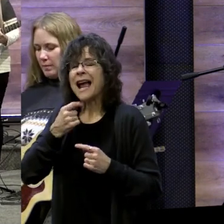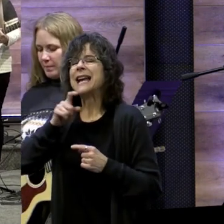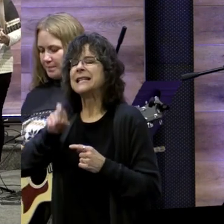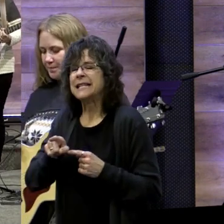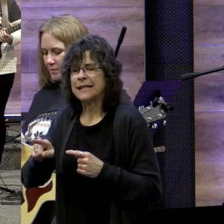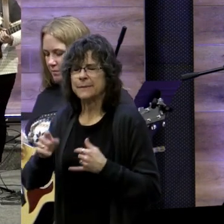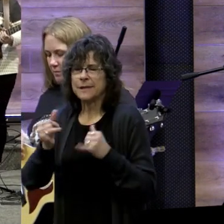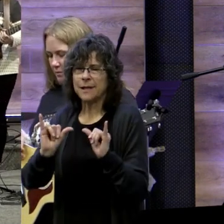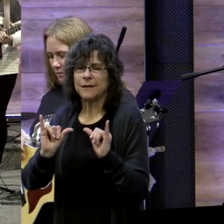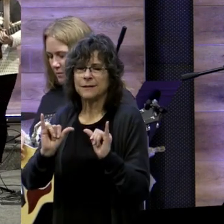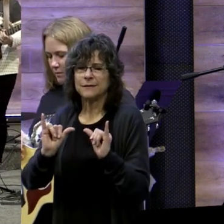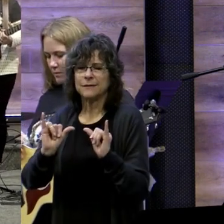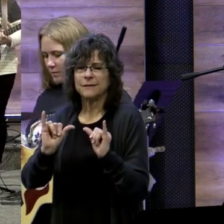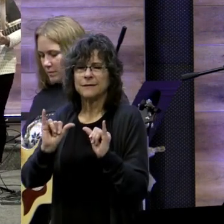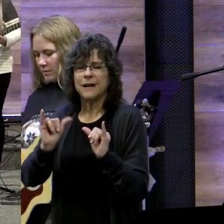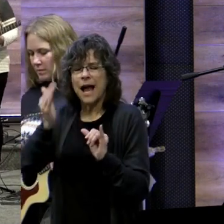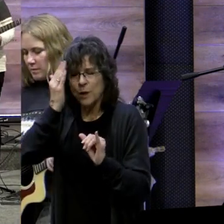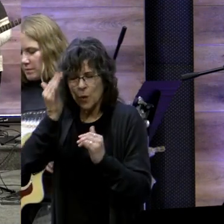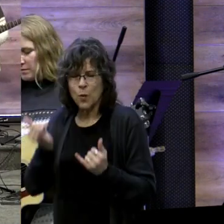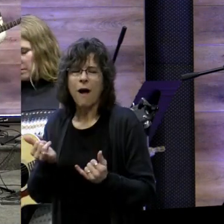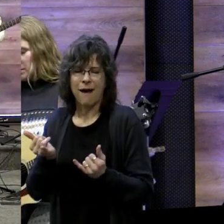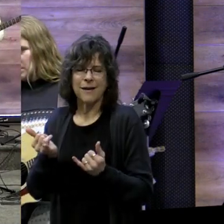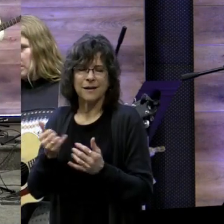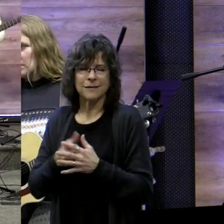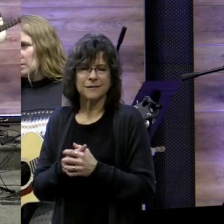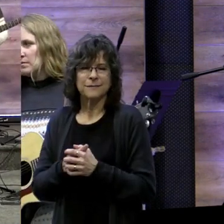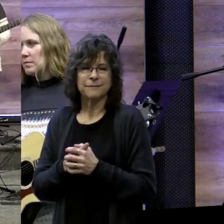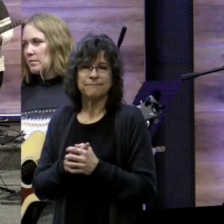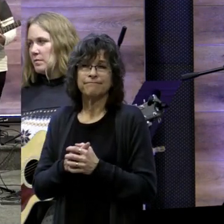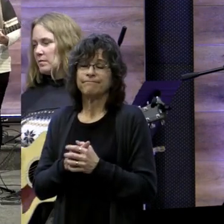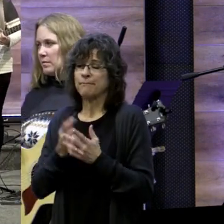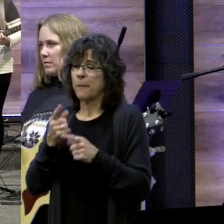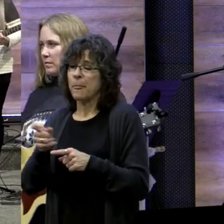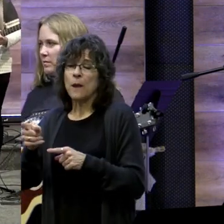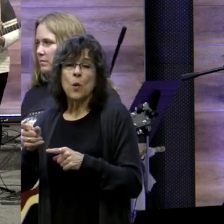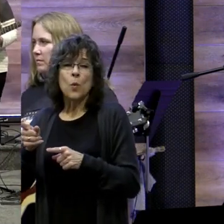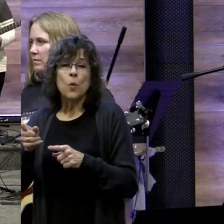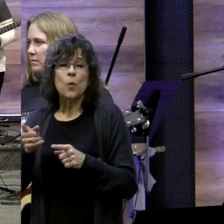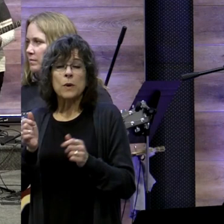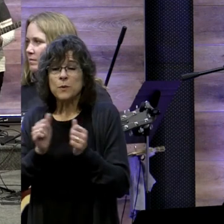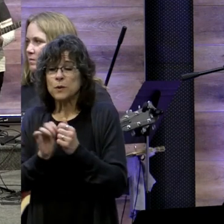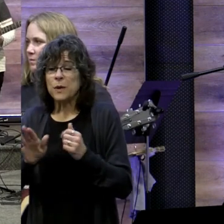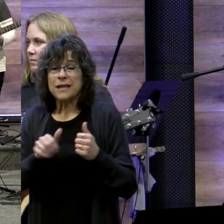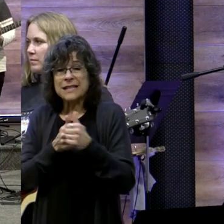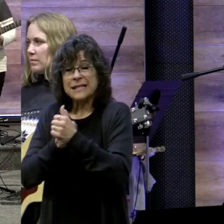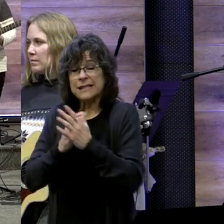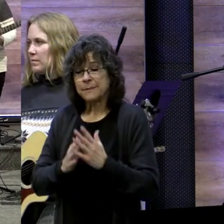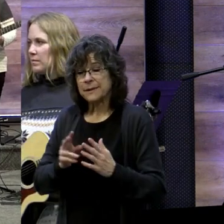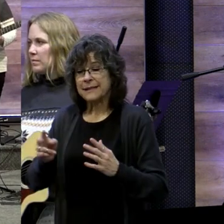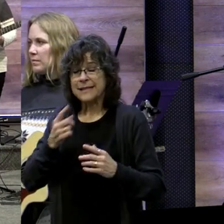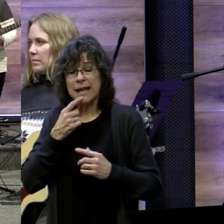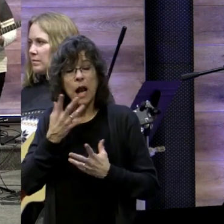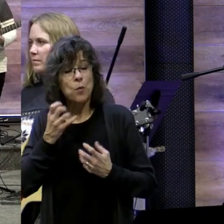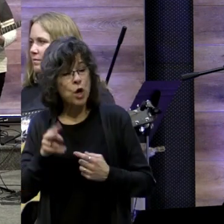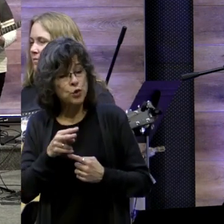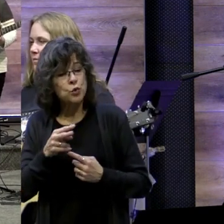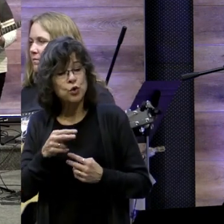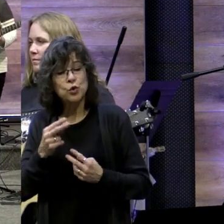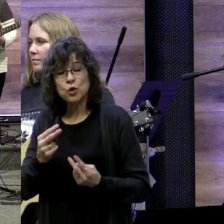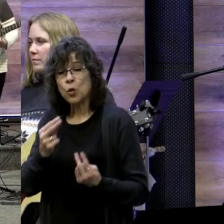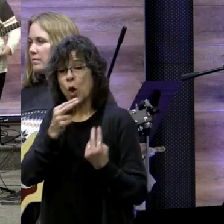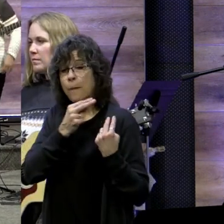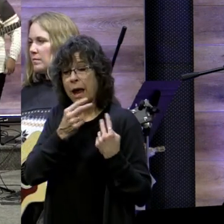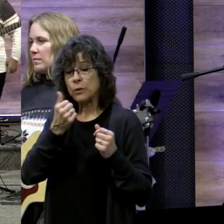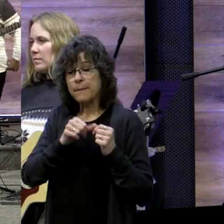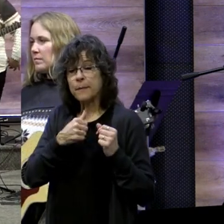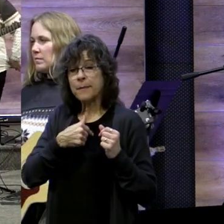And Jesus, the last time that he was with his disciples, said, not only do I want you to look back on what I have done, but I want you to look forward to the day